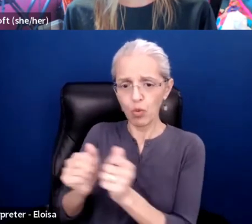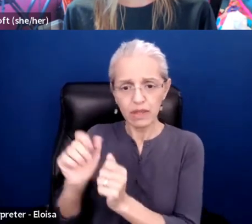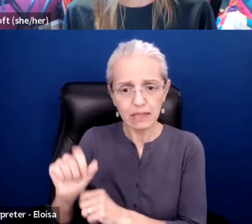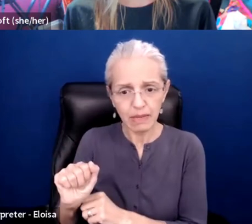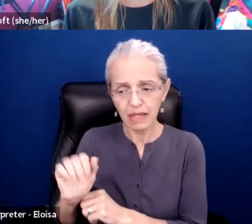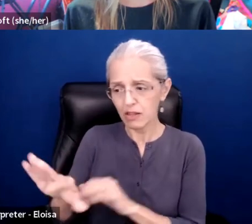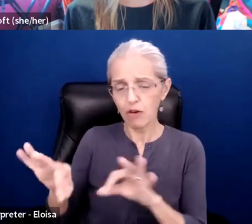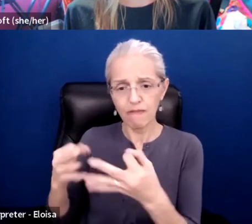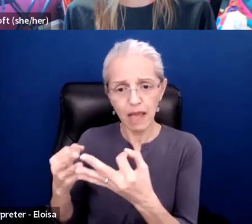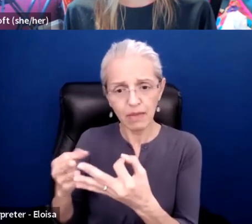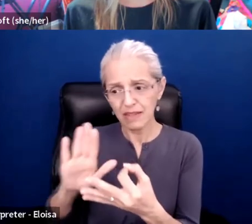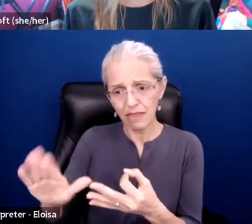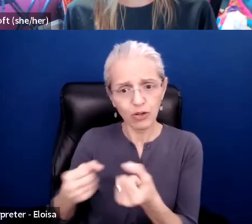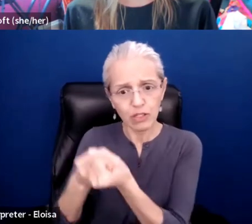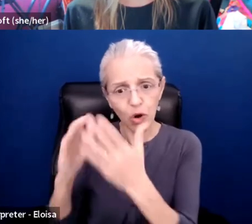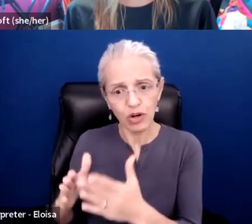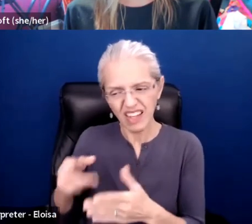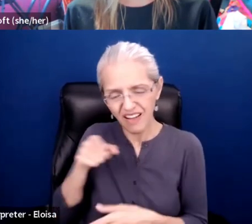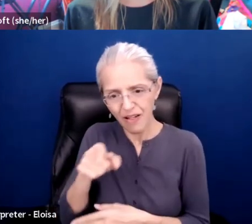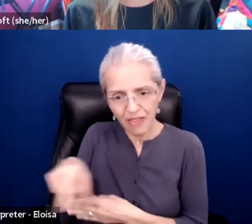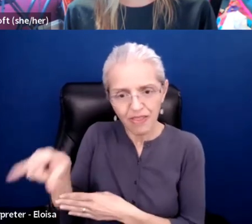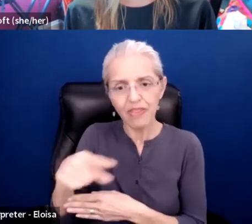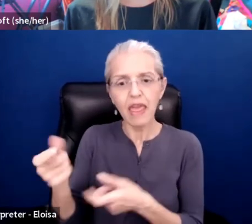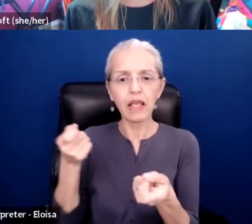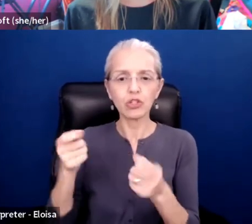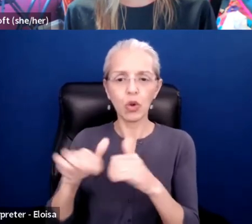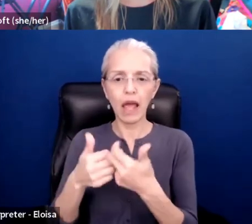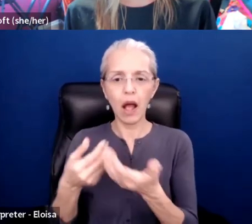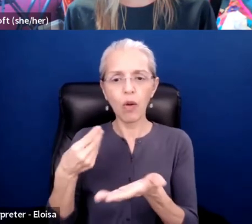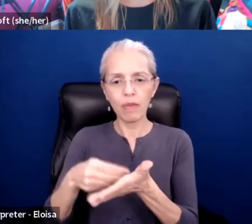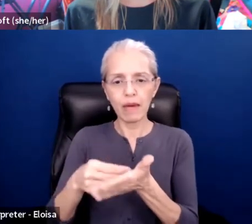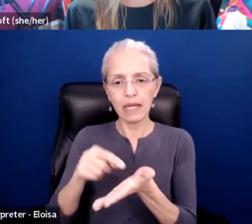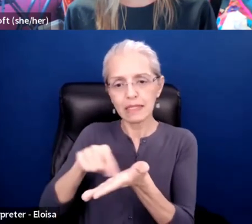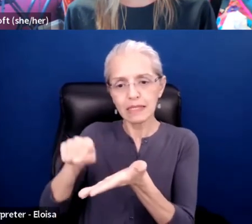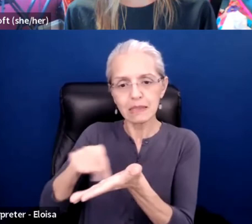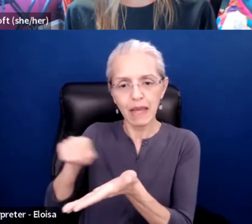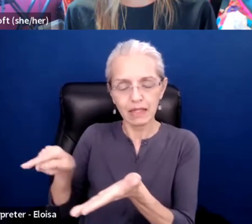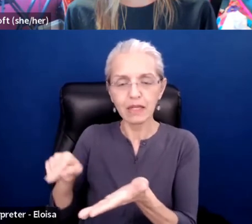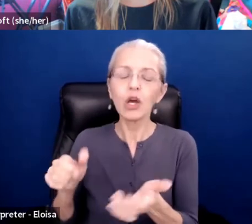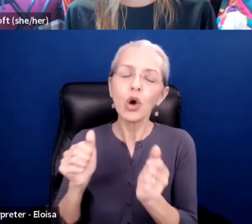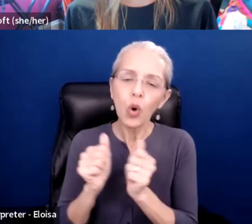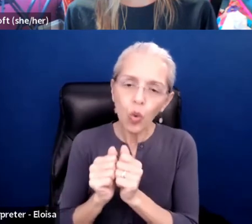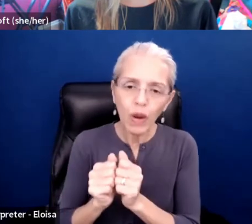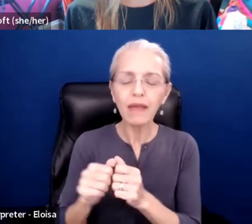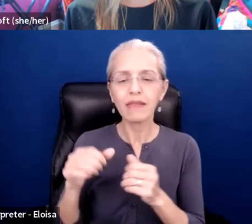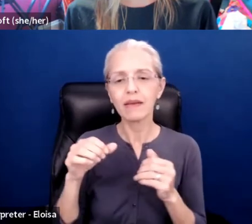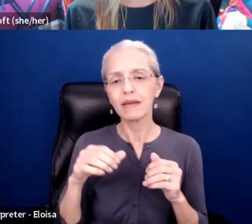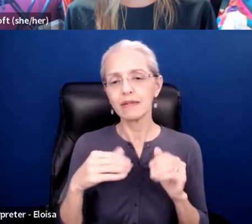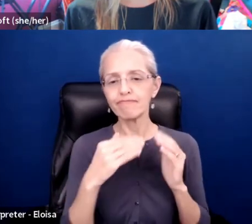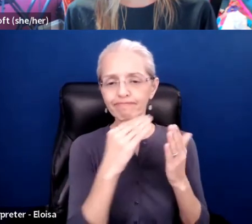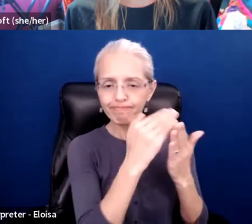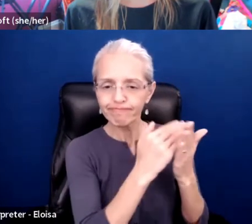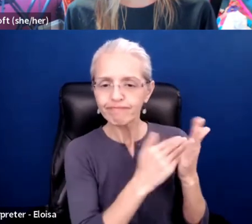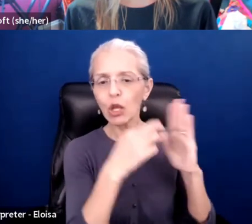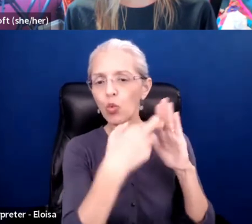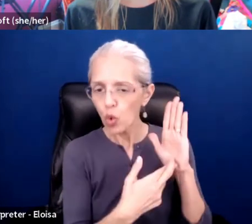supporters, and really let them control how the funds are spent, obviously with some guidelines and some, you know,